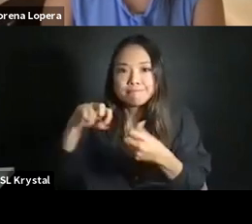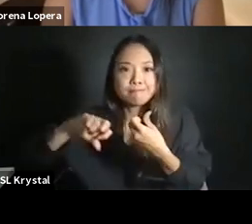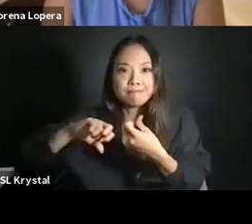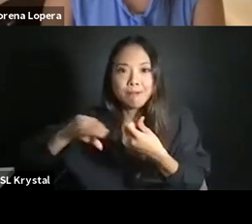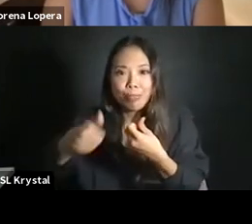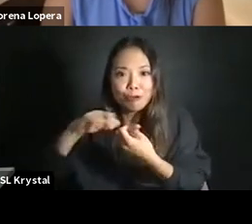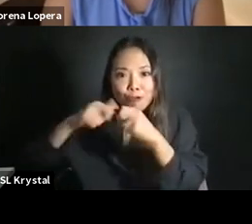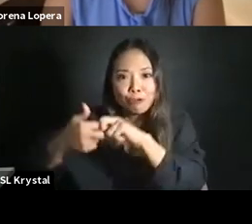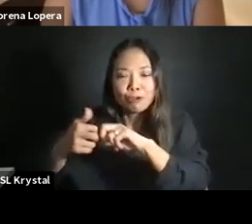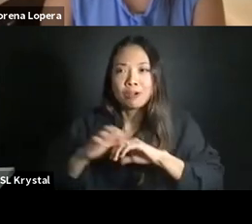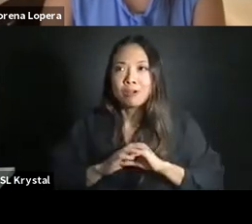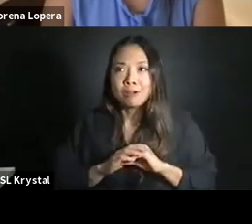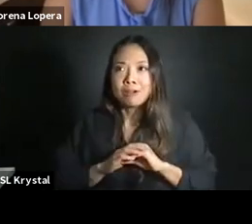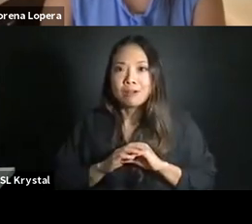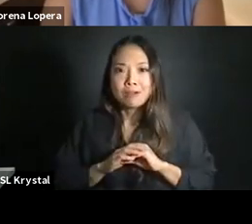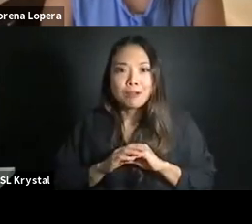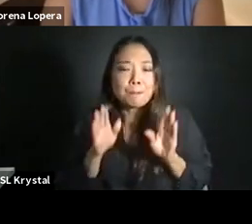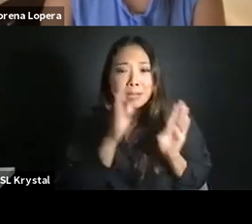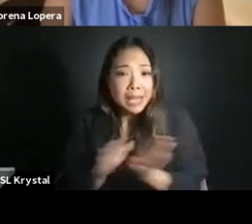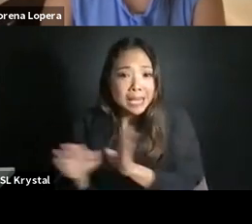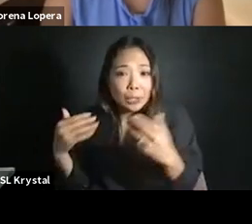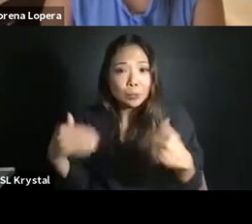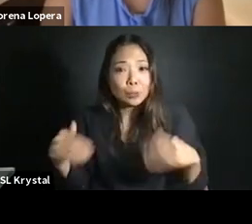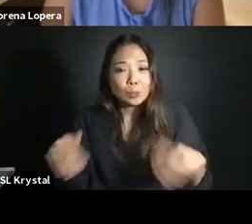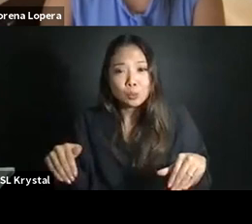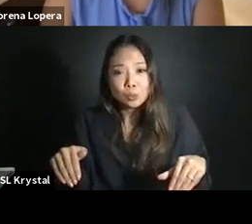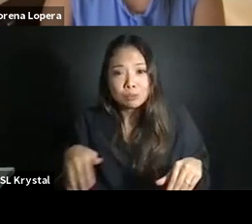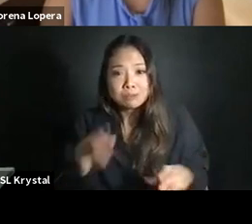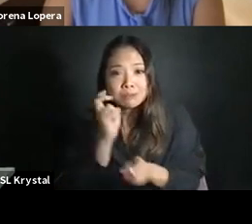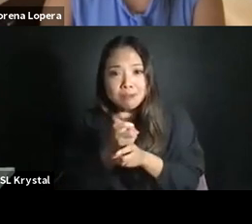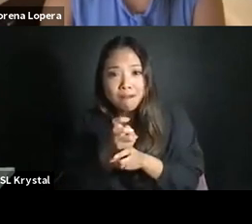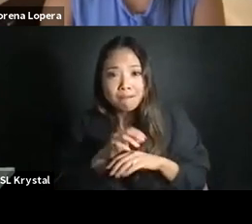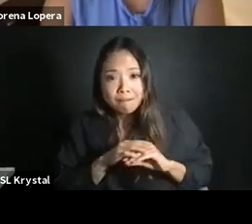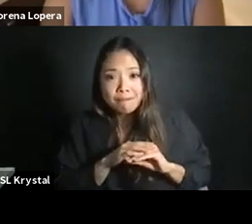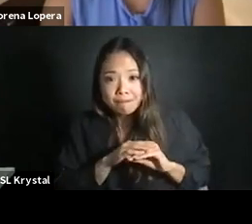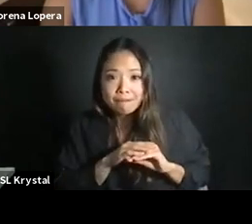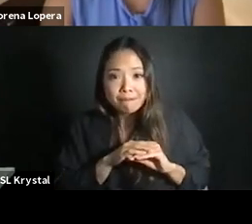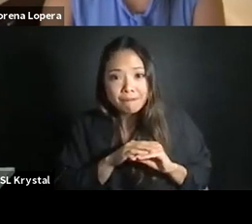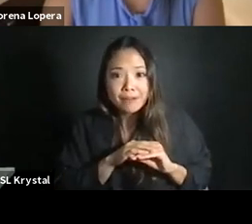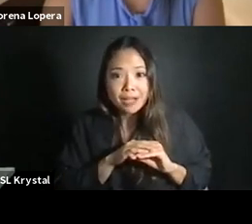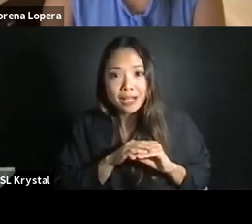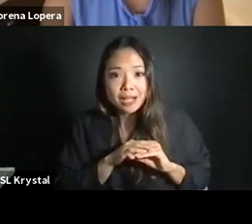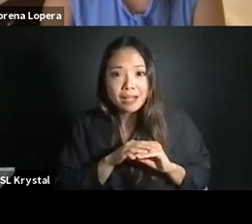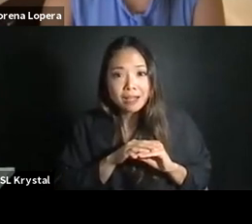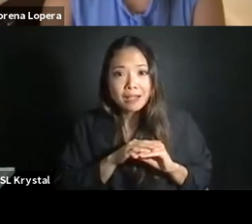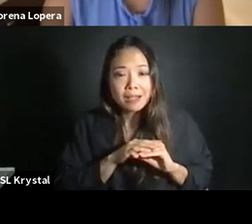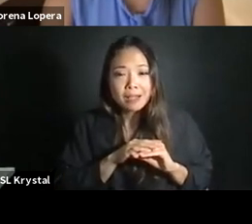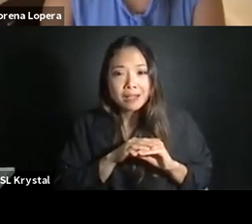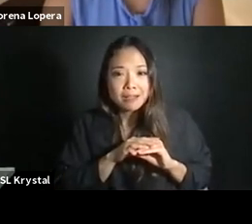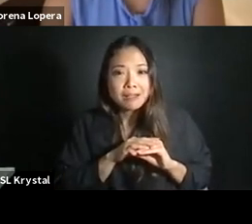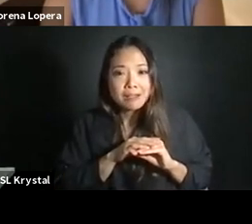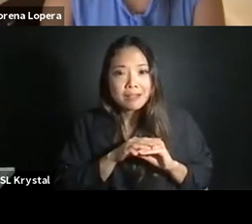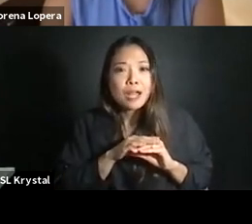planning that is very hard to do and we you know all of us have been on the committee for a period of time uh we share the